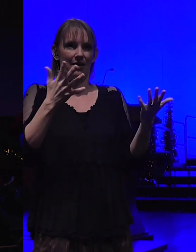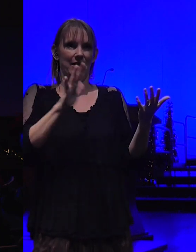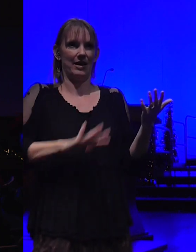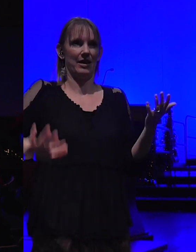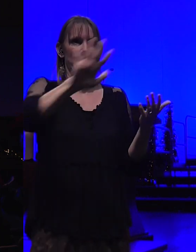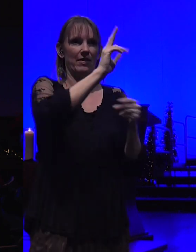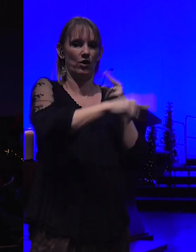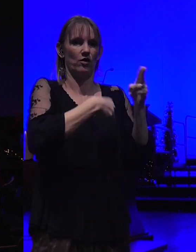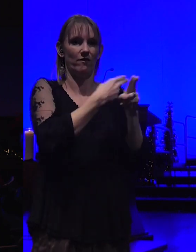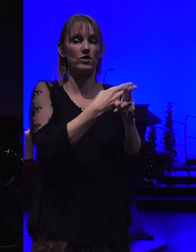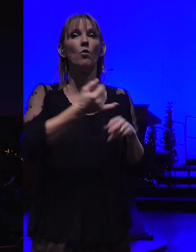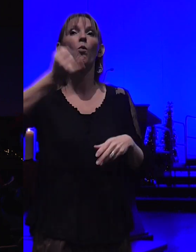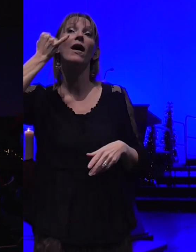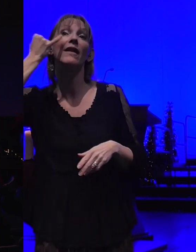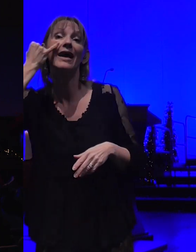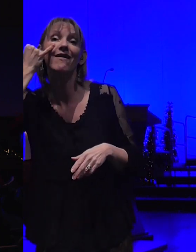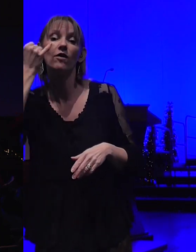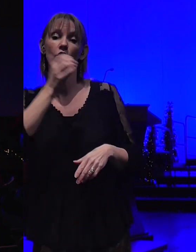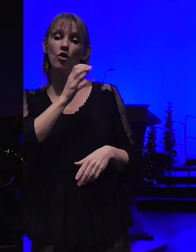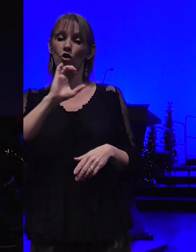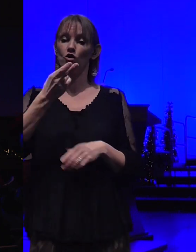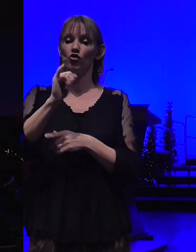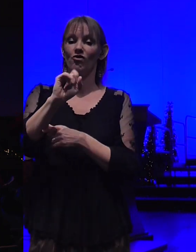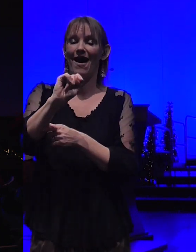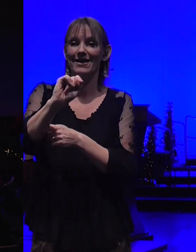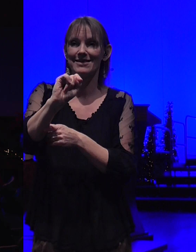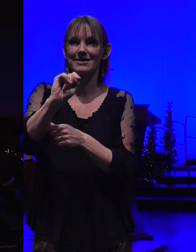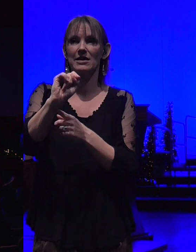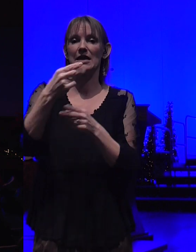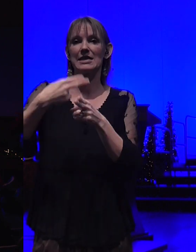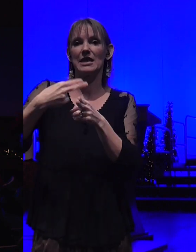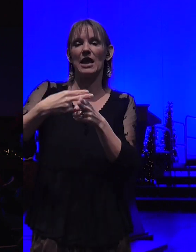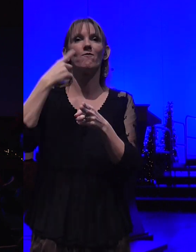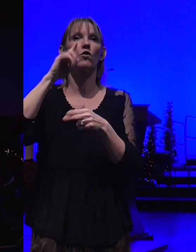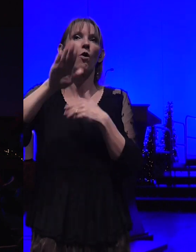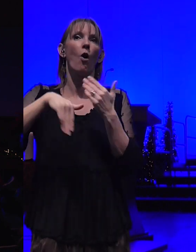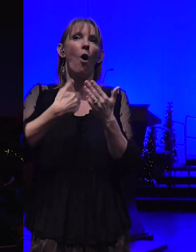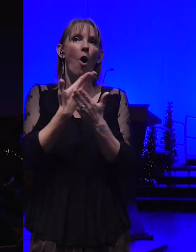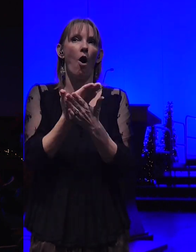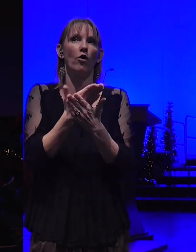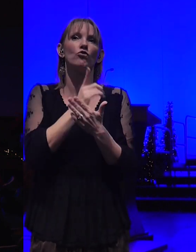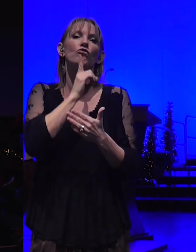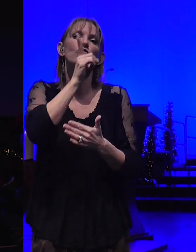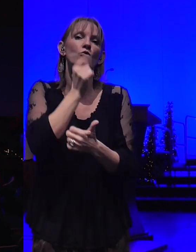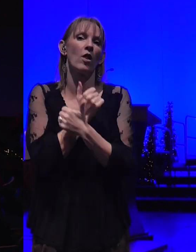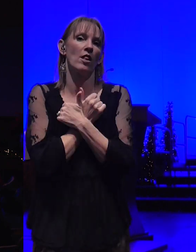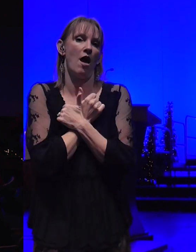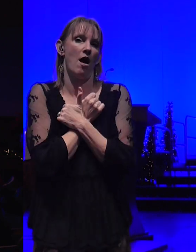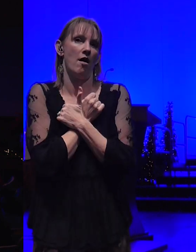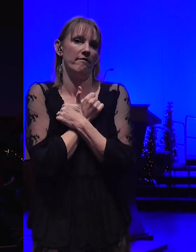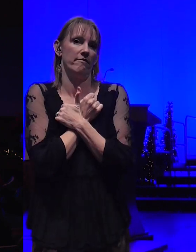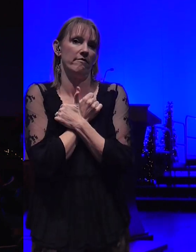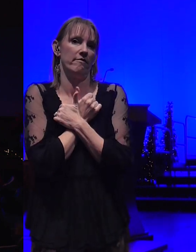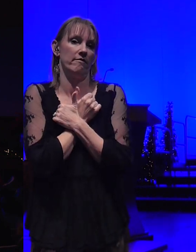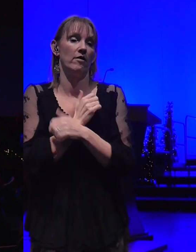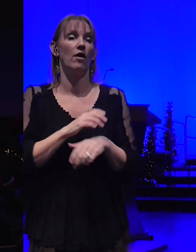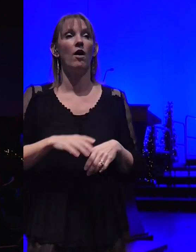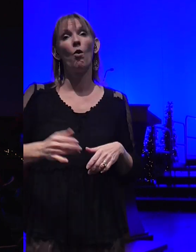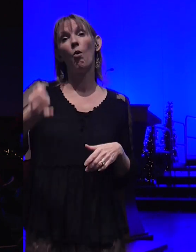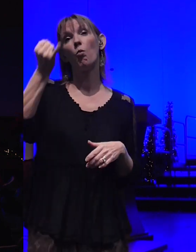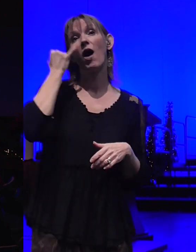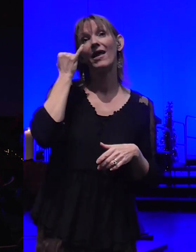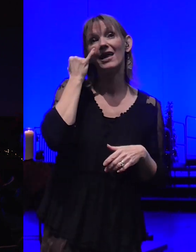What if Christ is a name for the immense spaciousness of all true love? What if